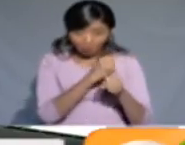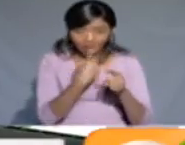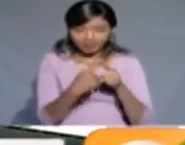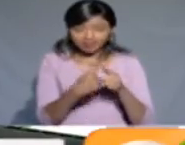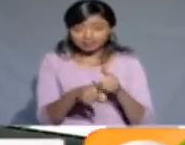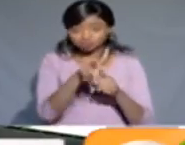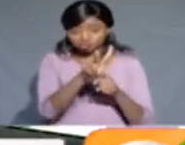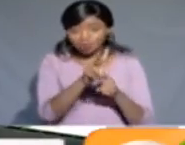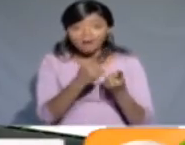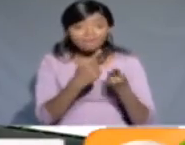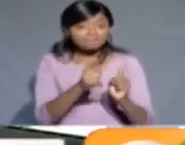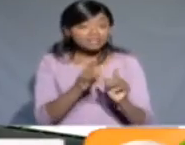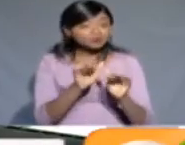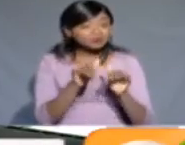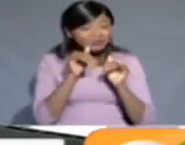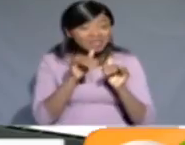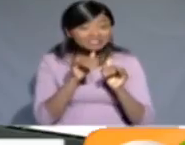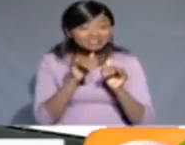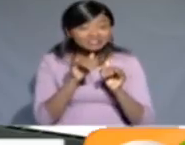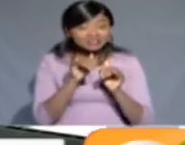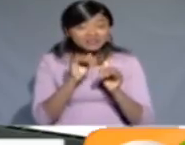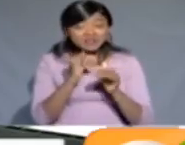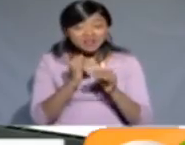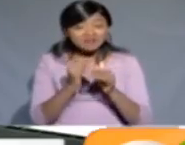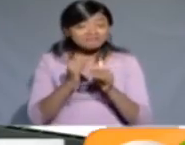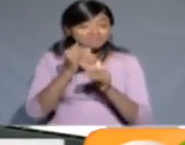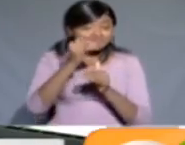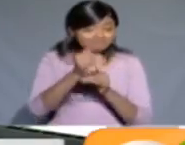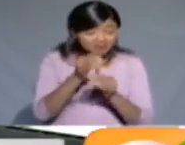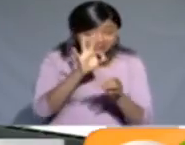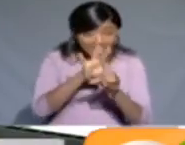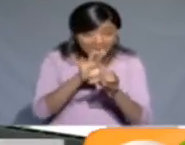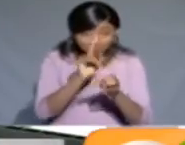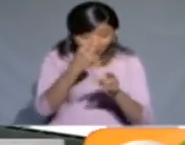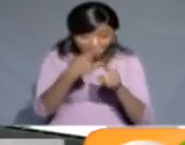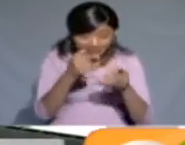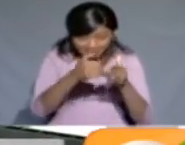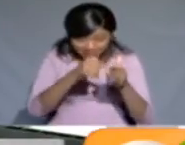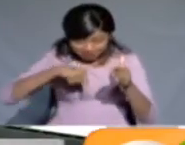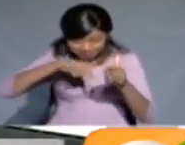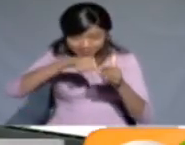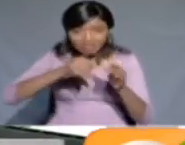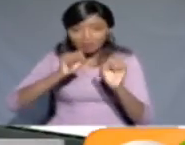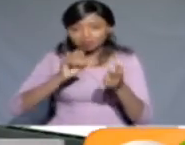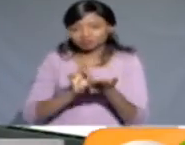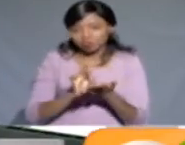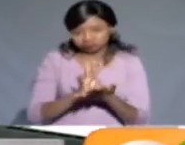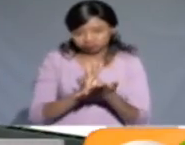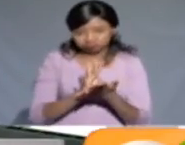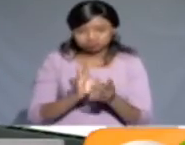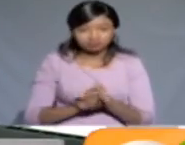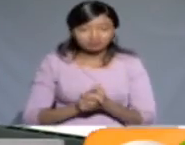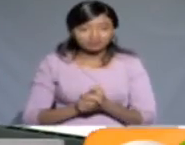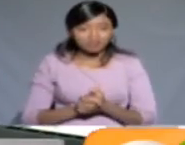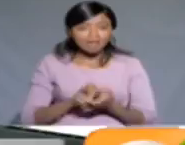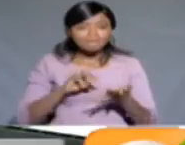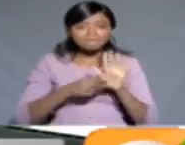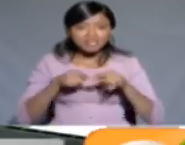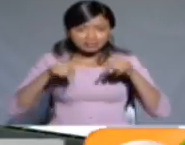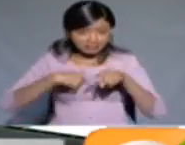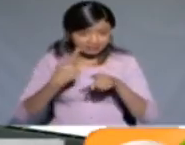and not later than 1 year before the next general election. So that means you have between August this year and August